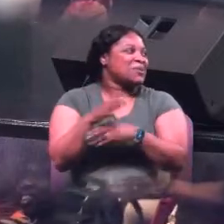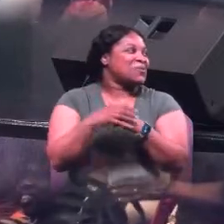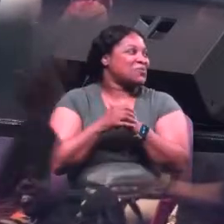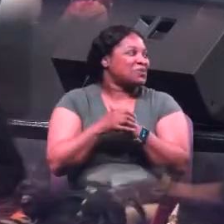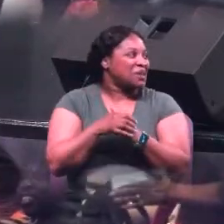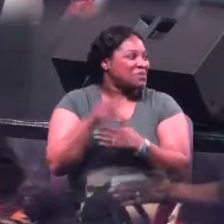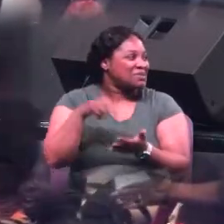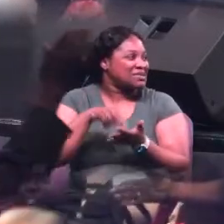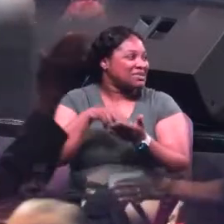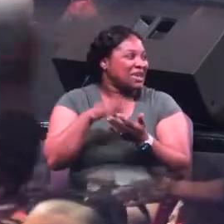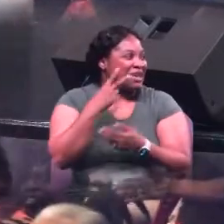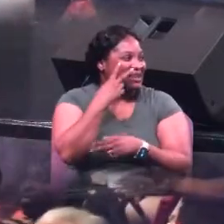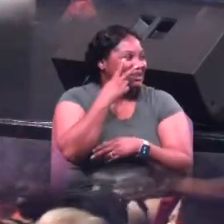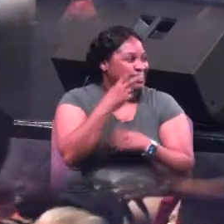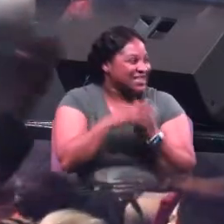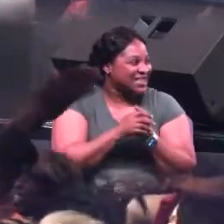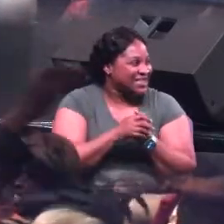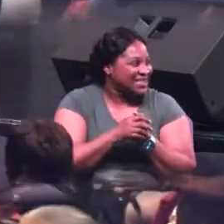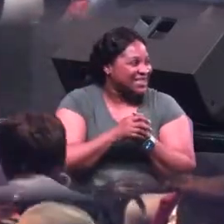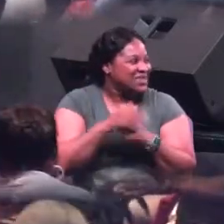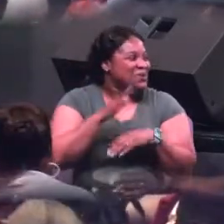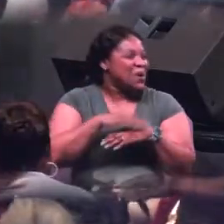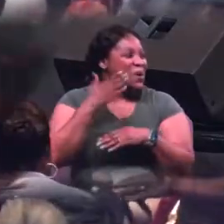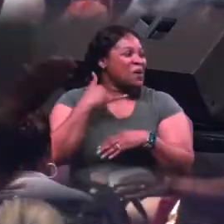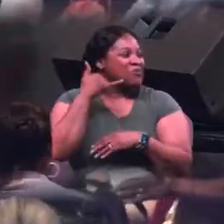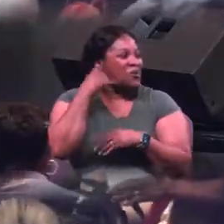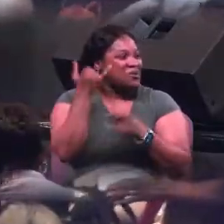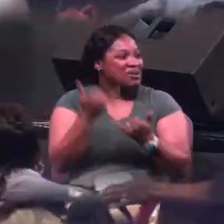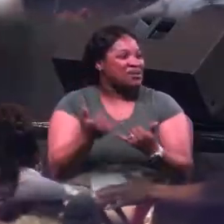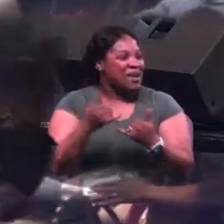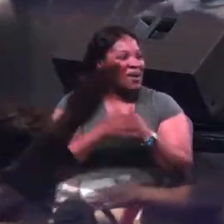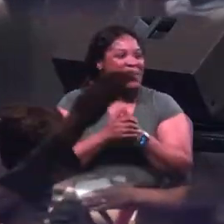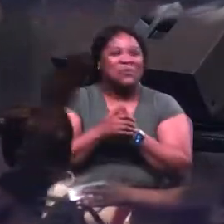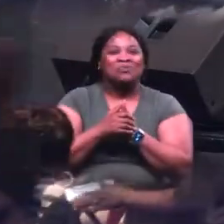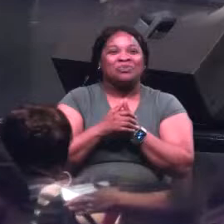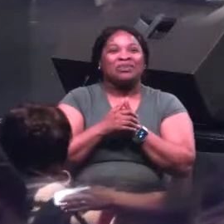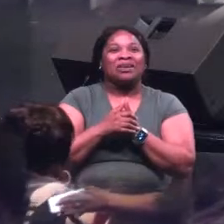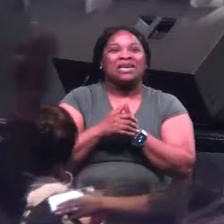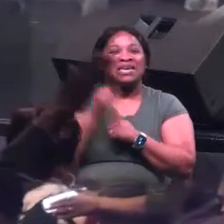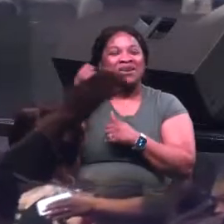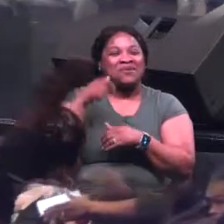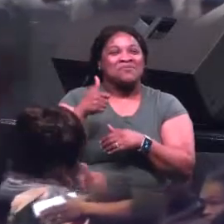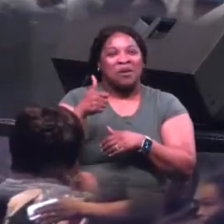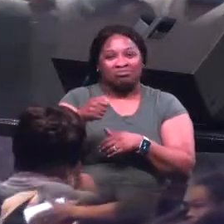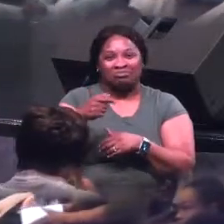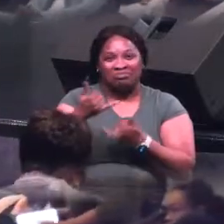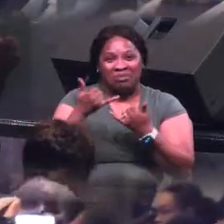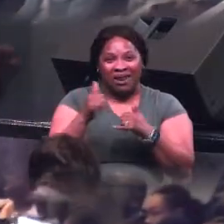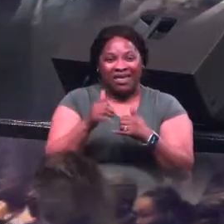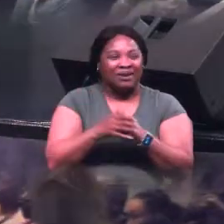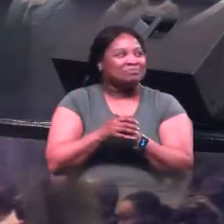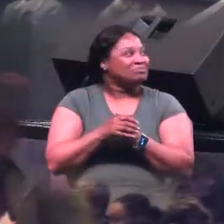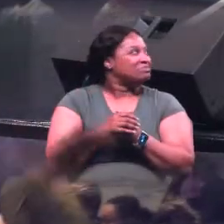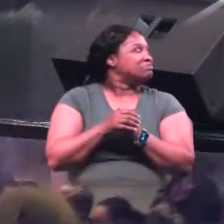be recognized. Y'all, it's on my phone right now. If I touch play,